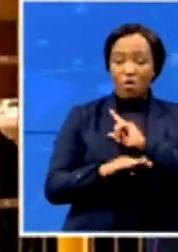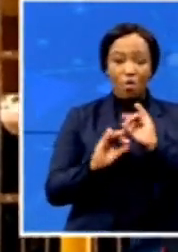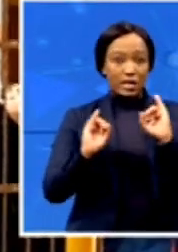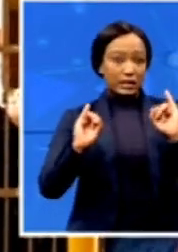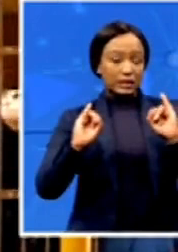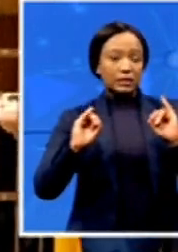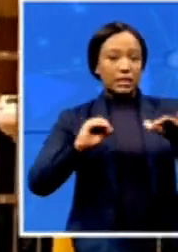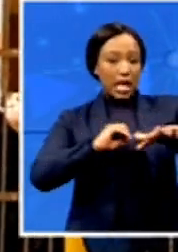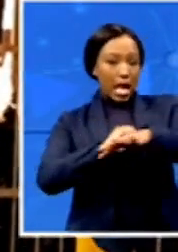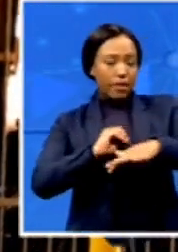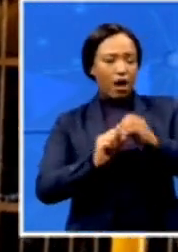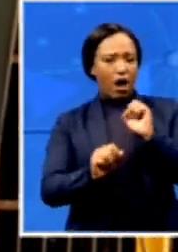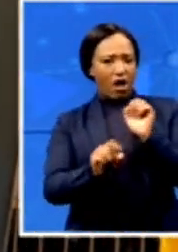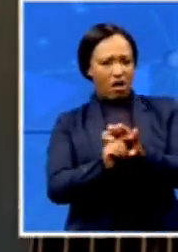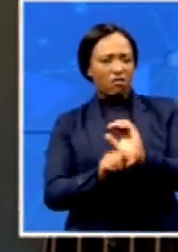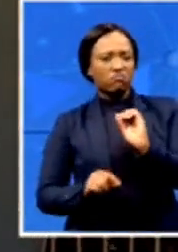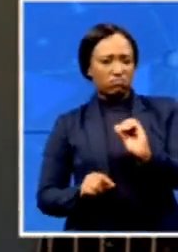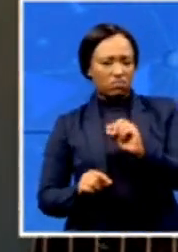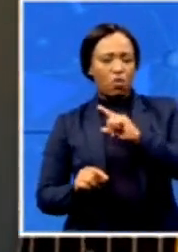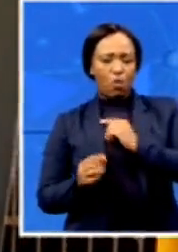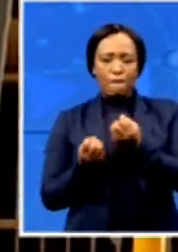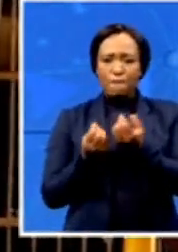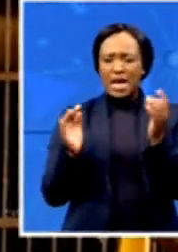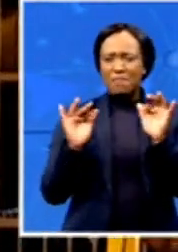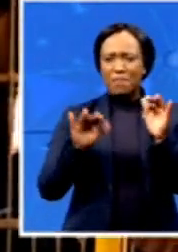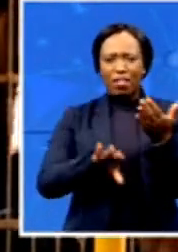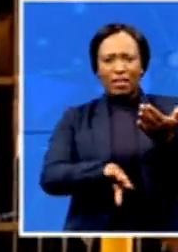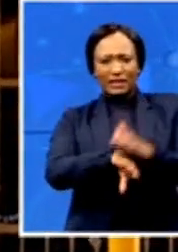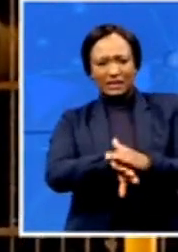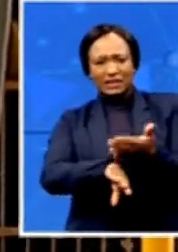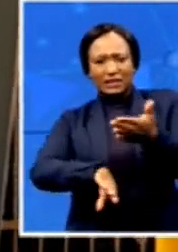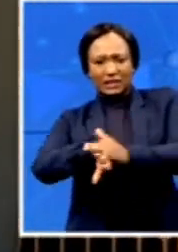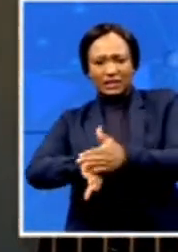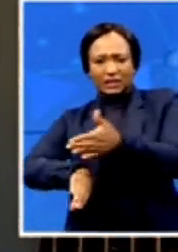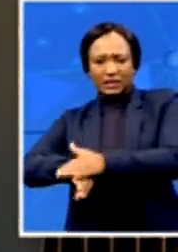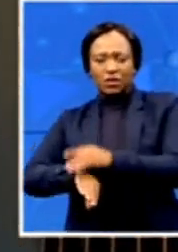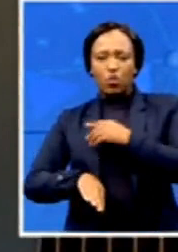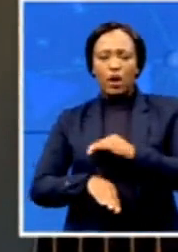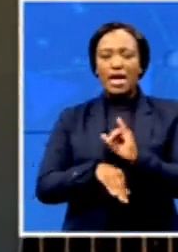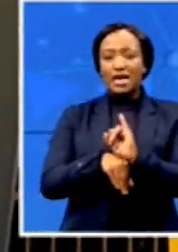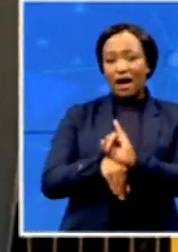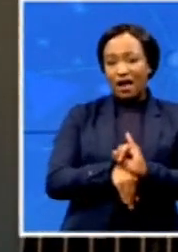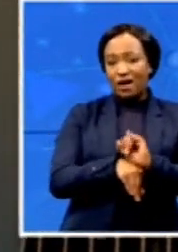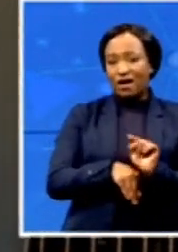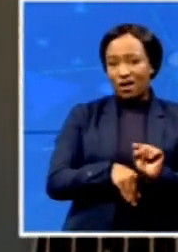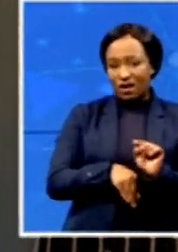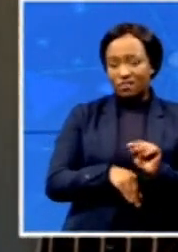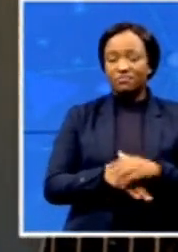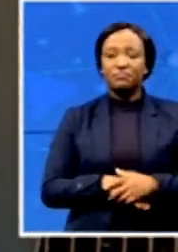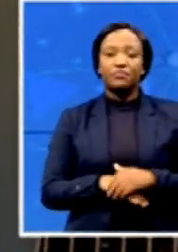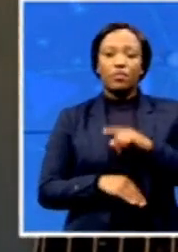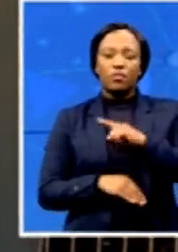people dying in that area of Inanda, in the province, or under the city of Ethekwini,